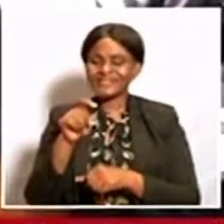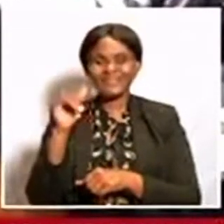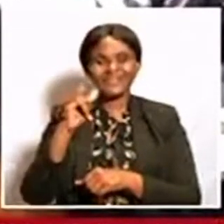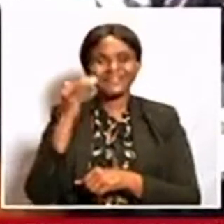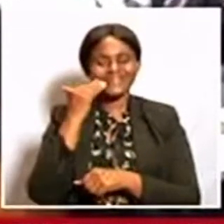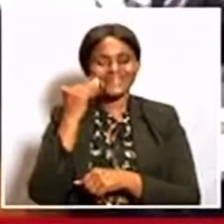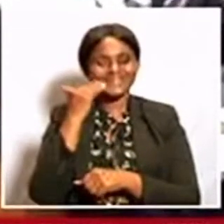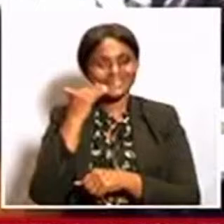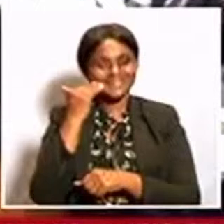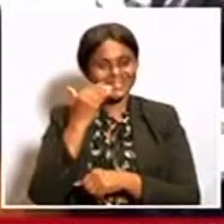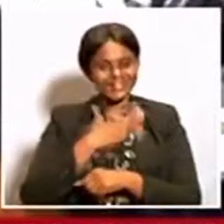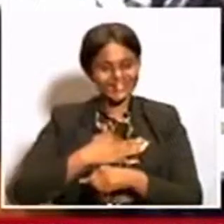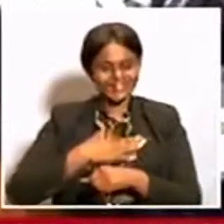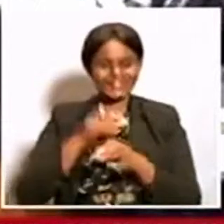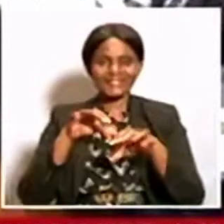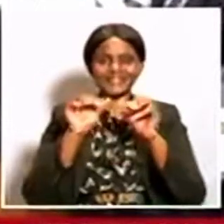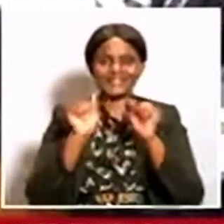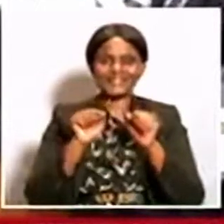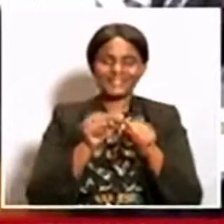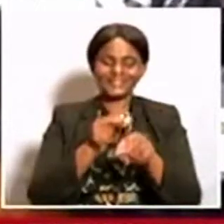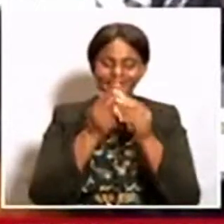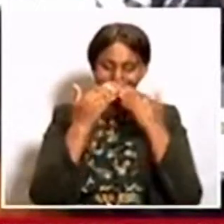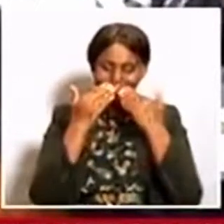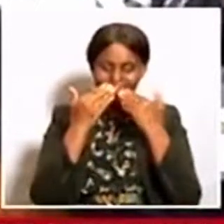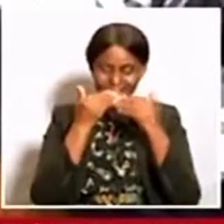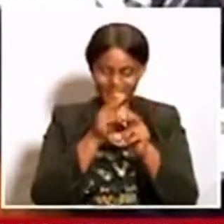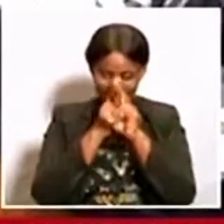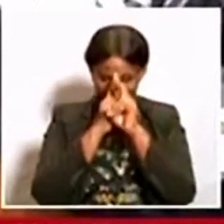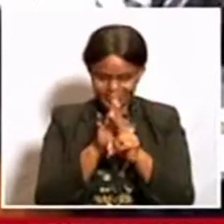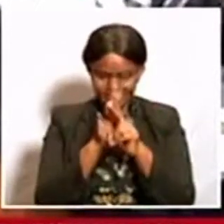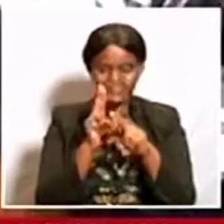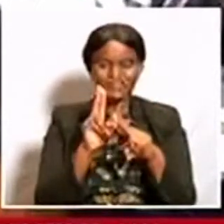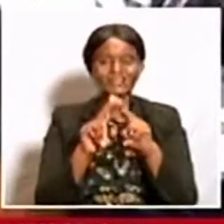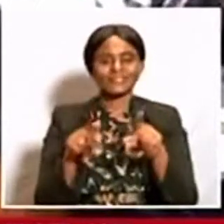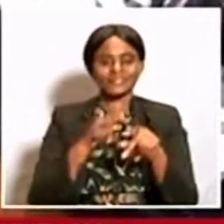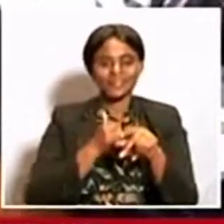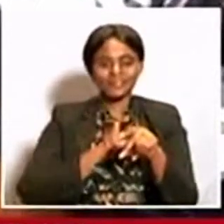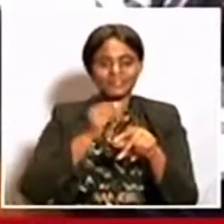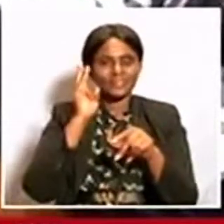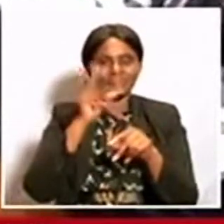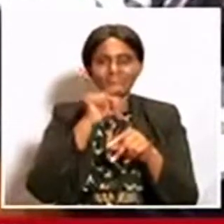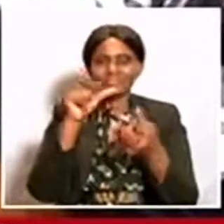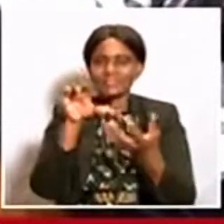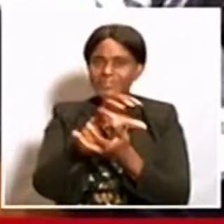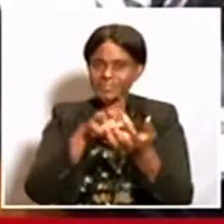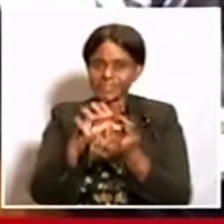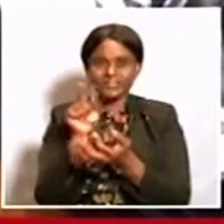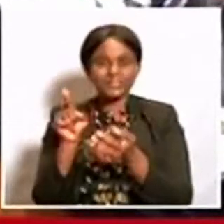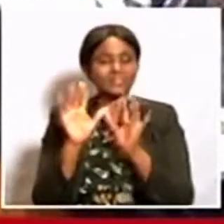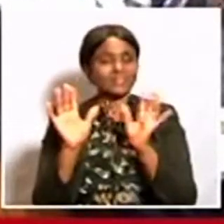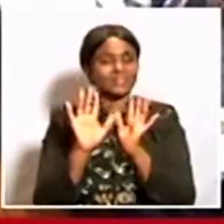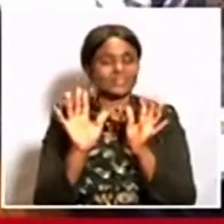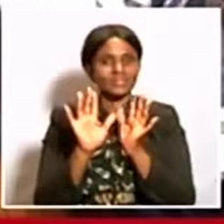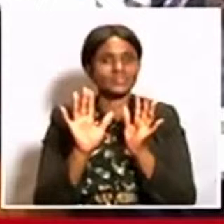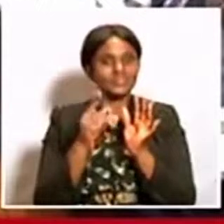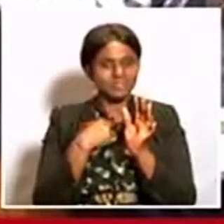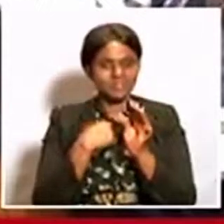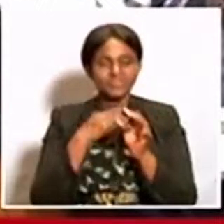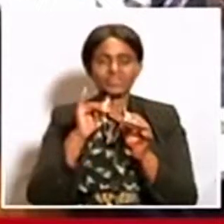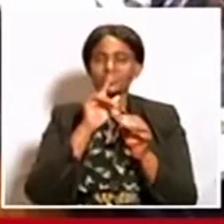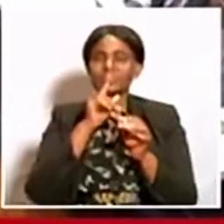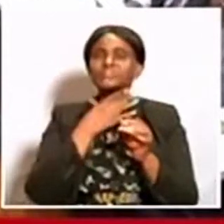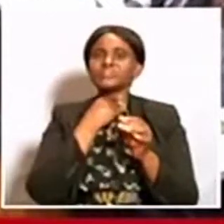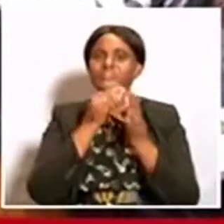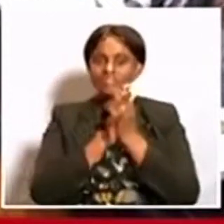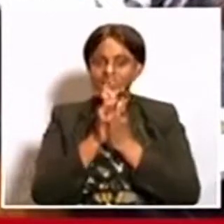Please go ahead. Thank you, Honorable Chairperson. I'm not going to confuse her, but I take keen interest.